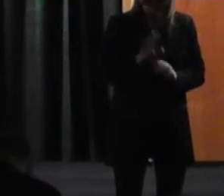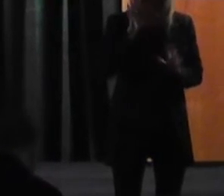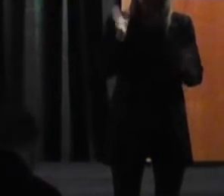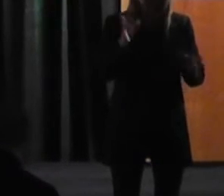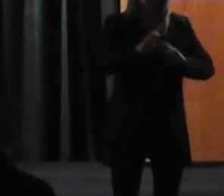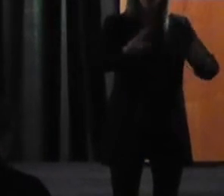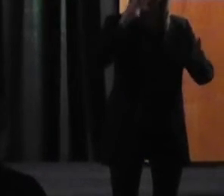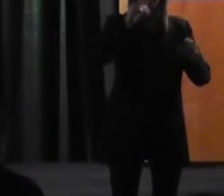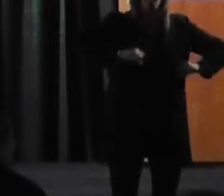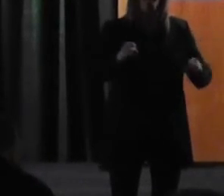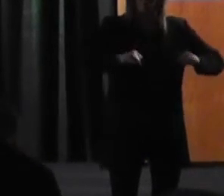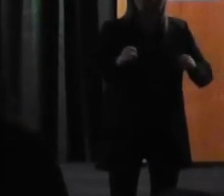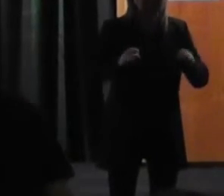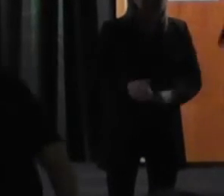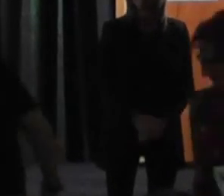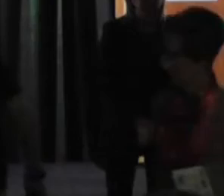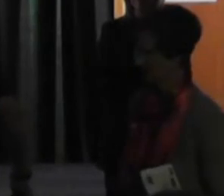room.